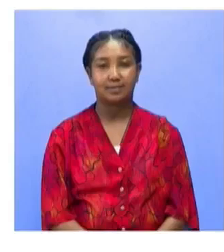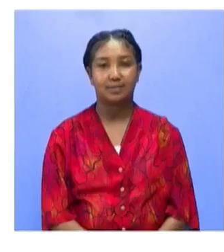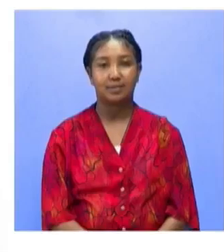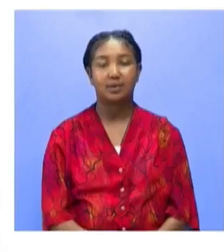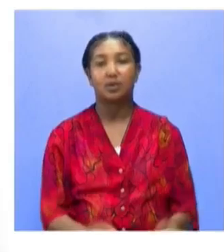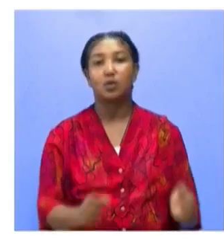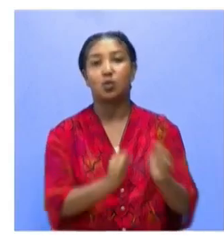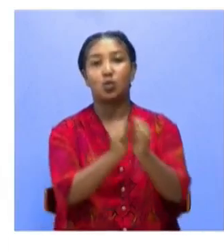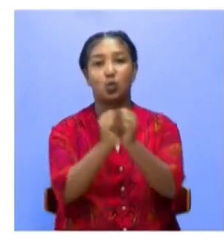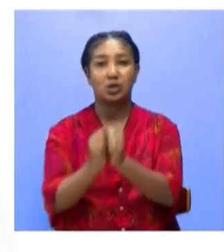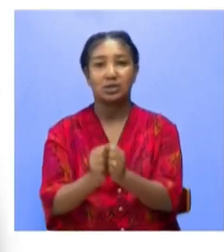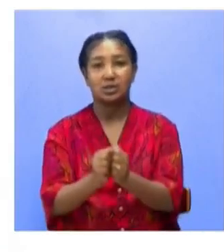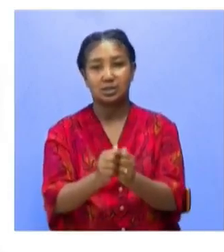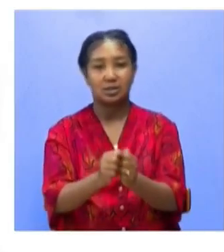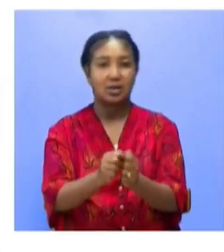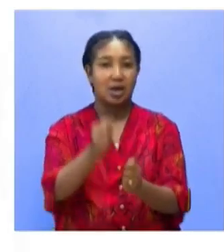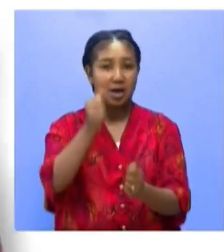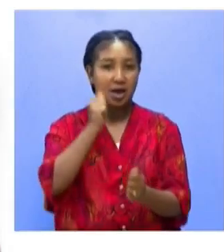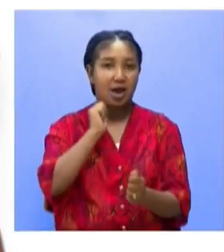with her father.